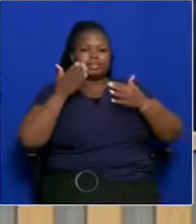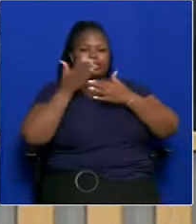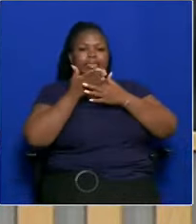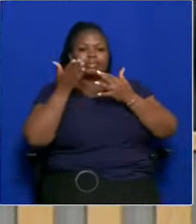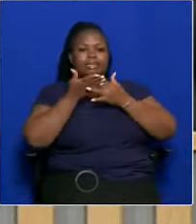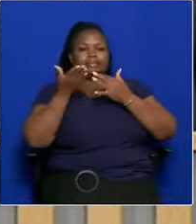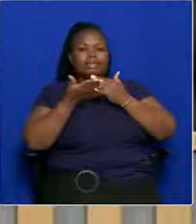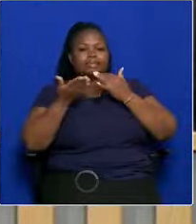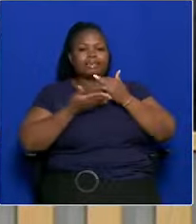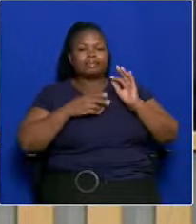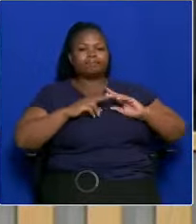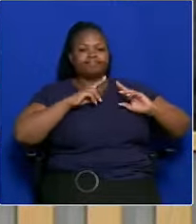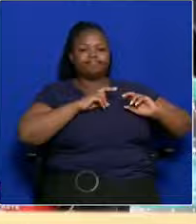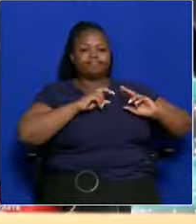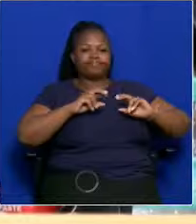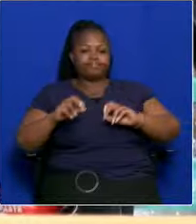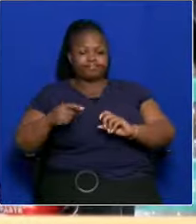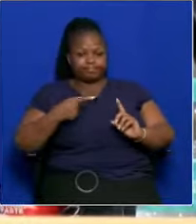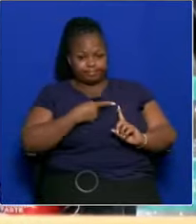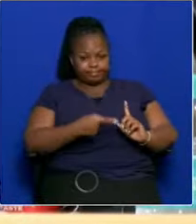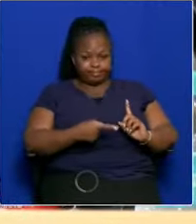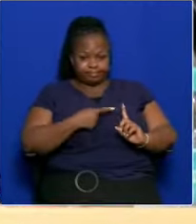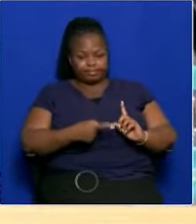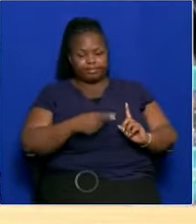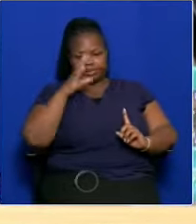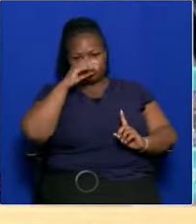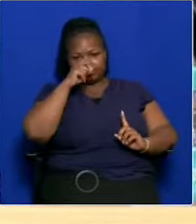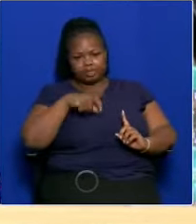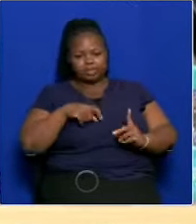investigation, a suspect, or where he was found guilty.